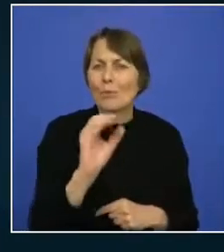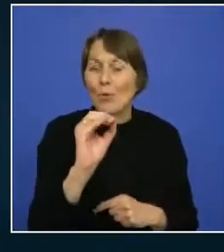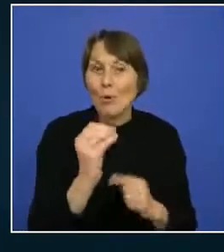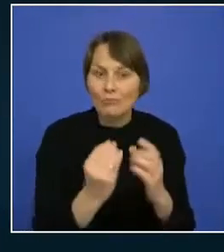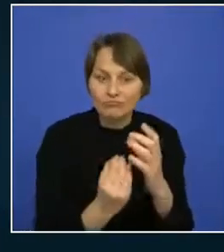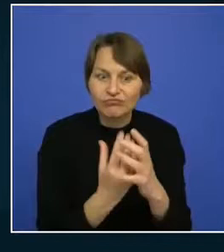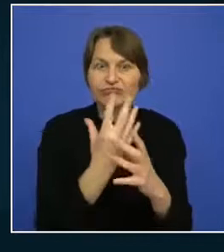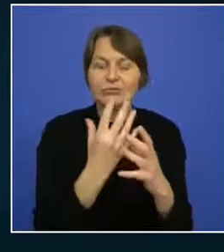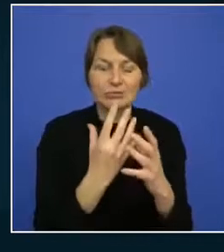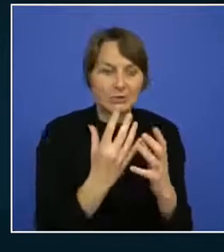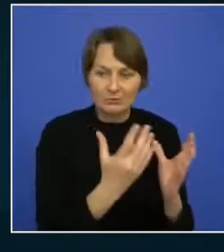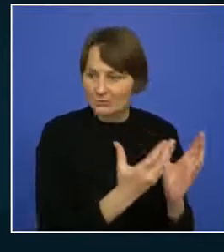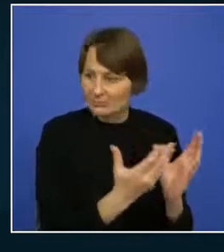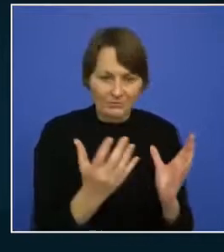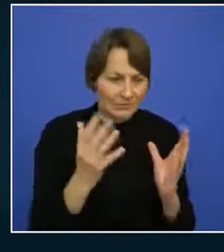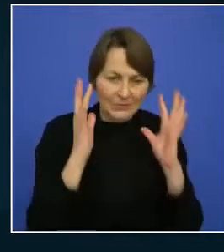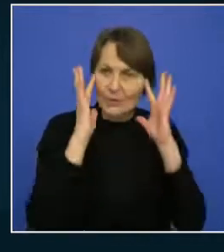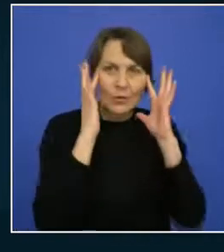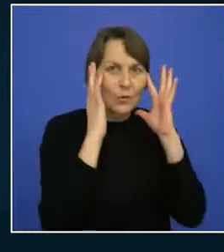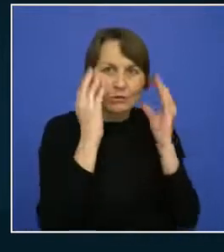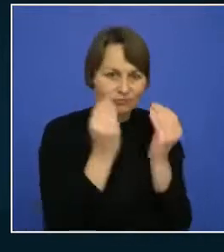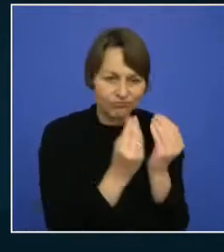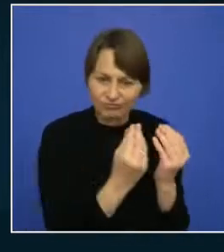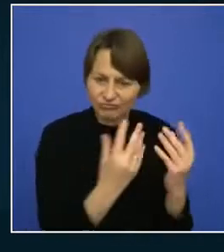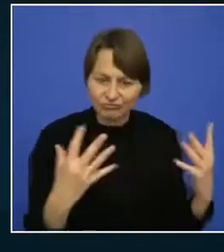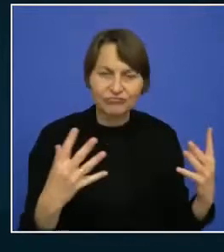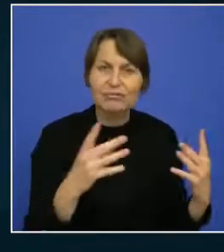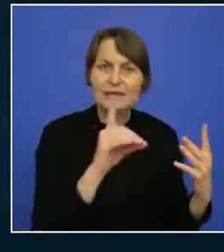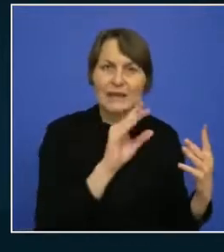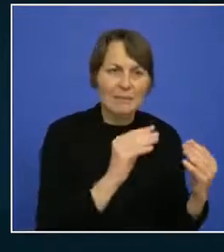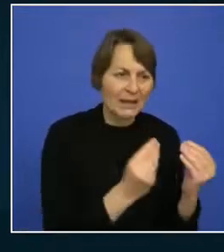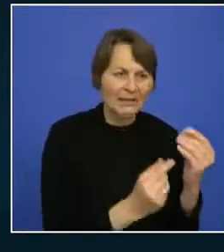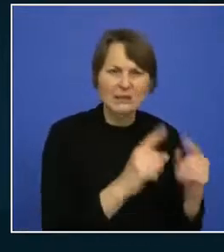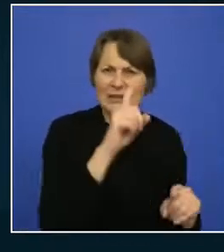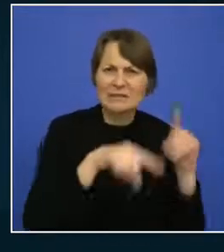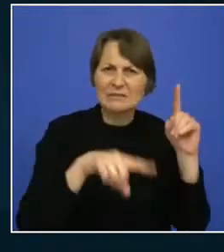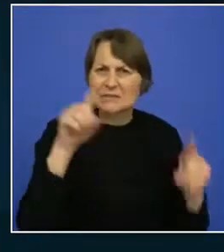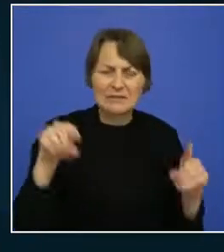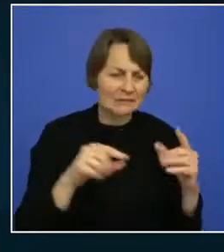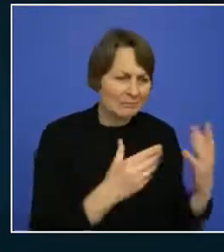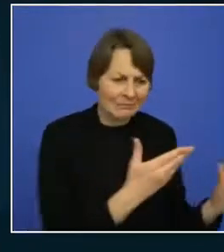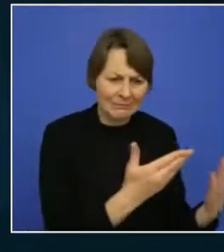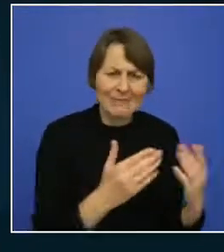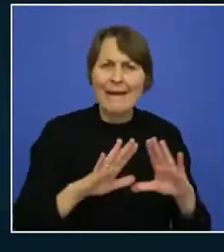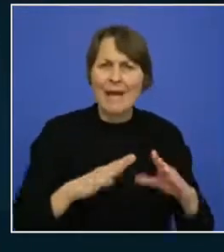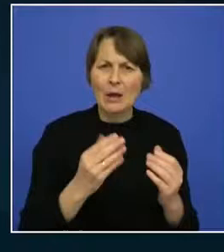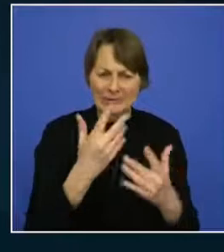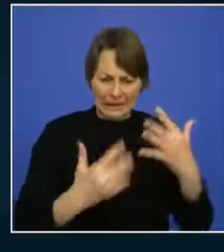kind of awesome weird database was being invented to deal with how much data we were producing.